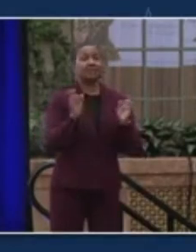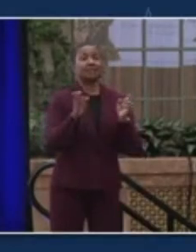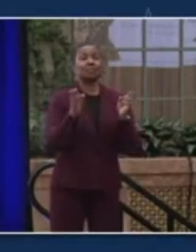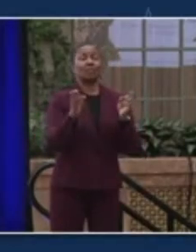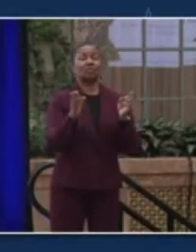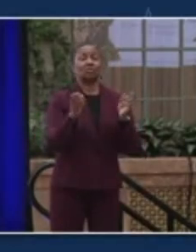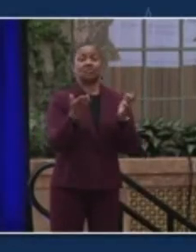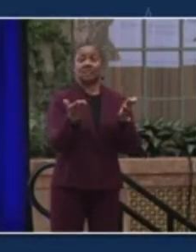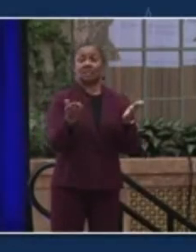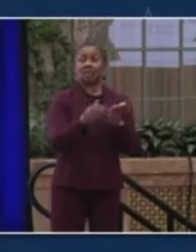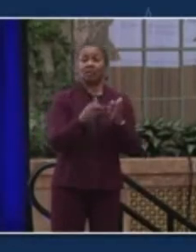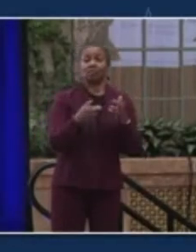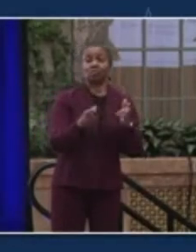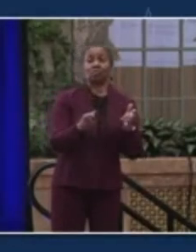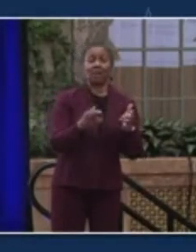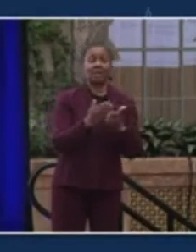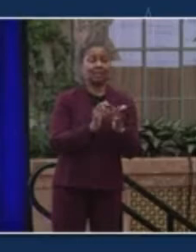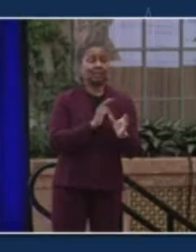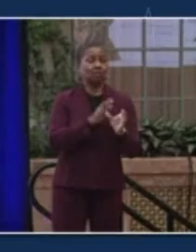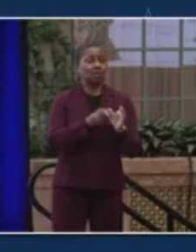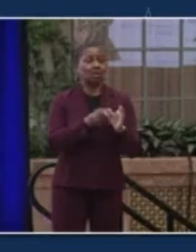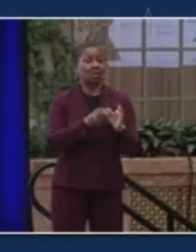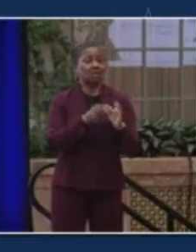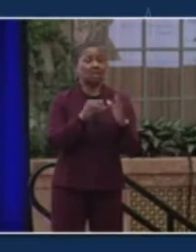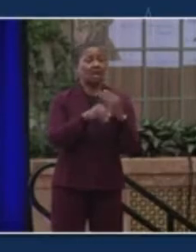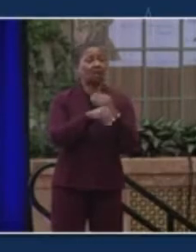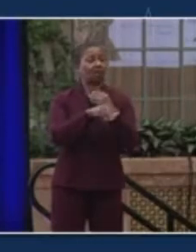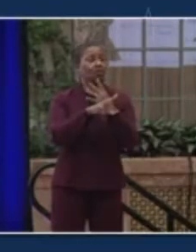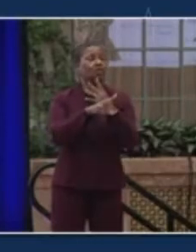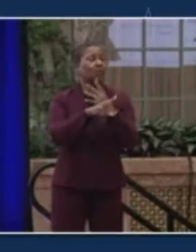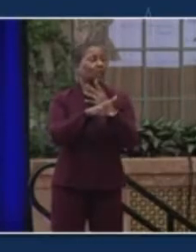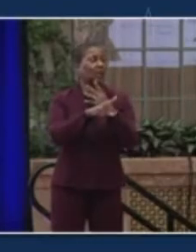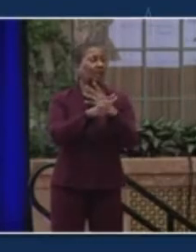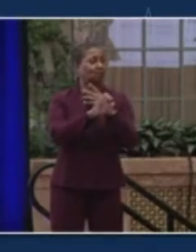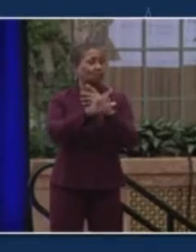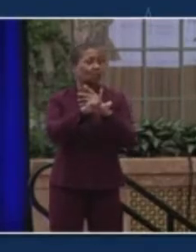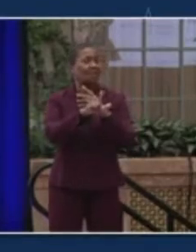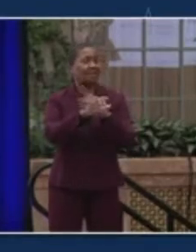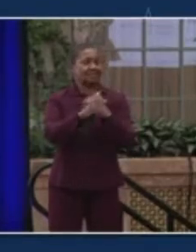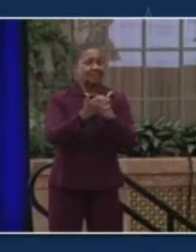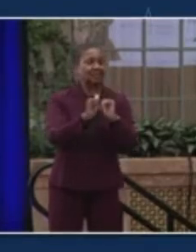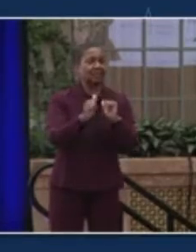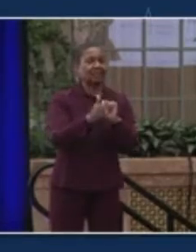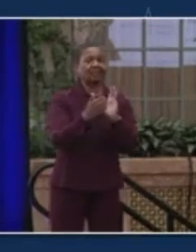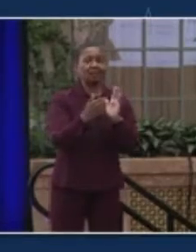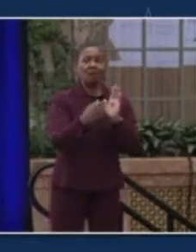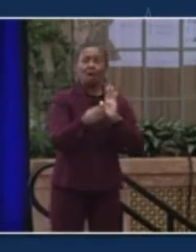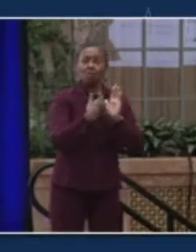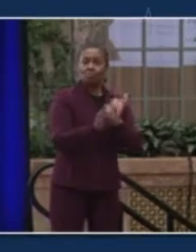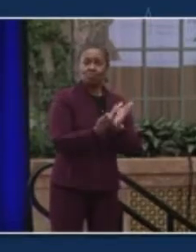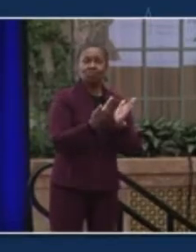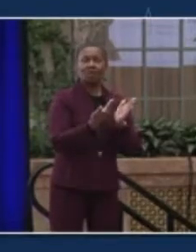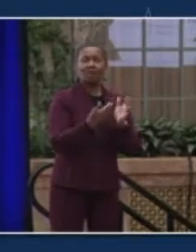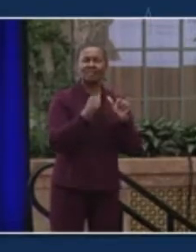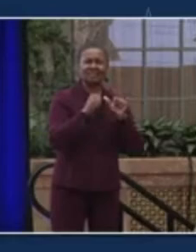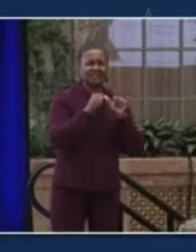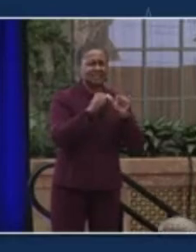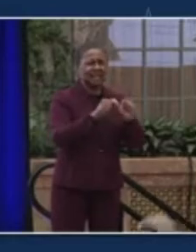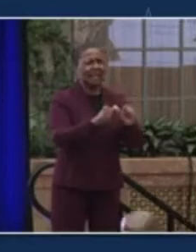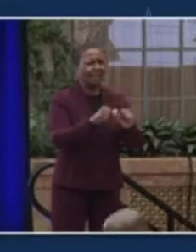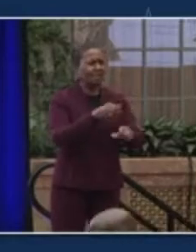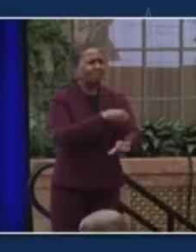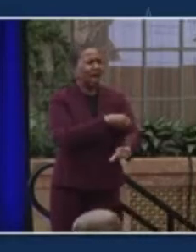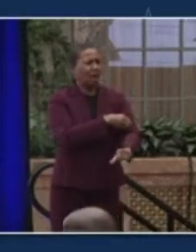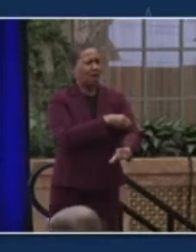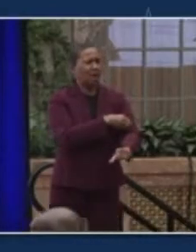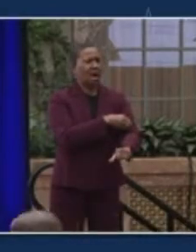in the room and some joining us virtually is yet another testament to the staying power of